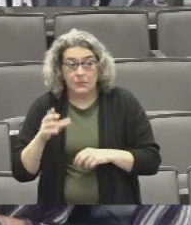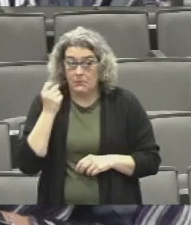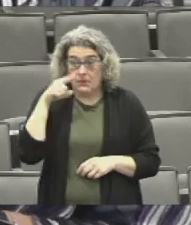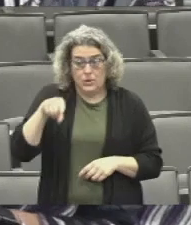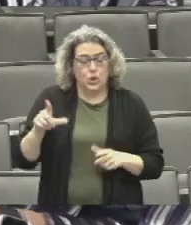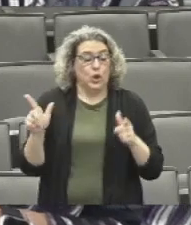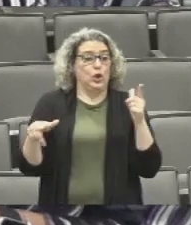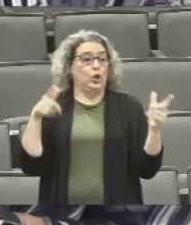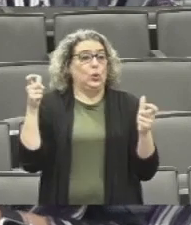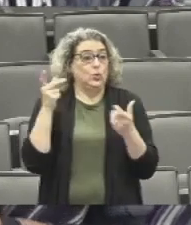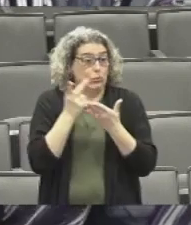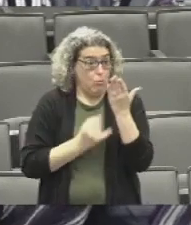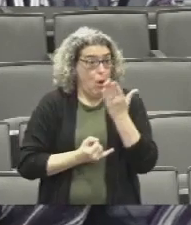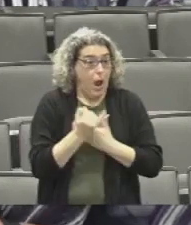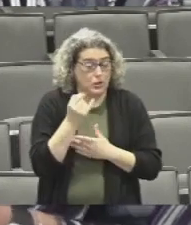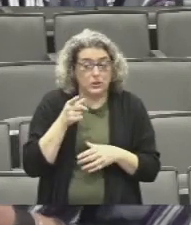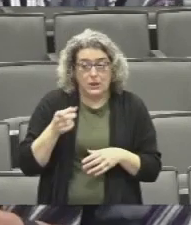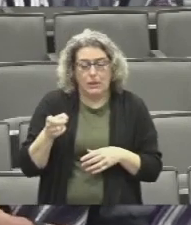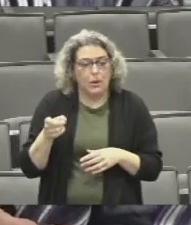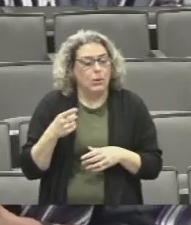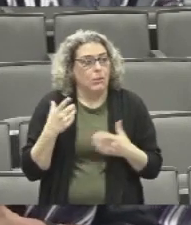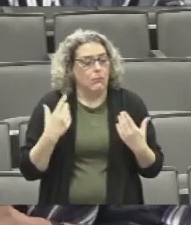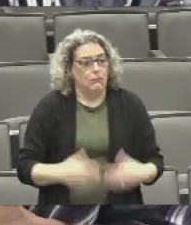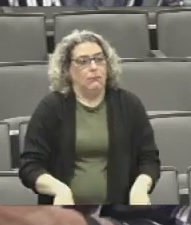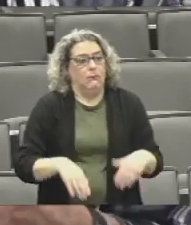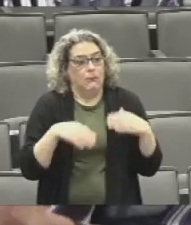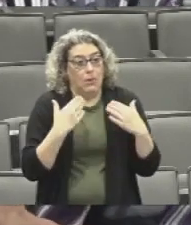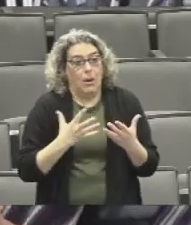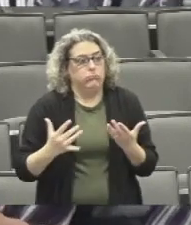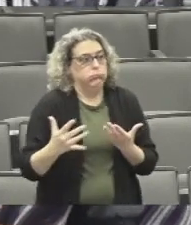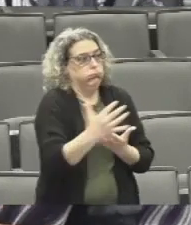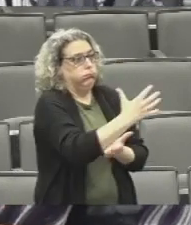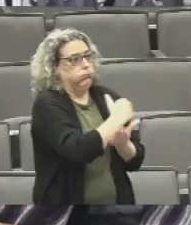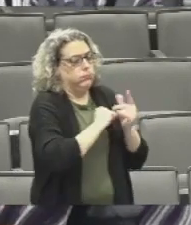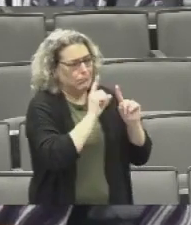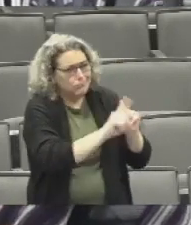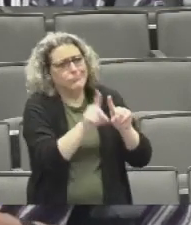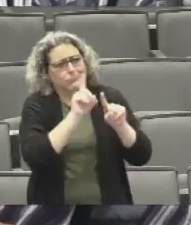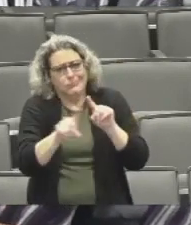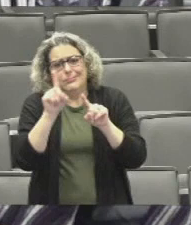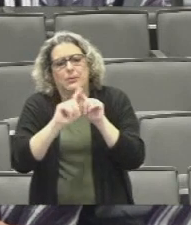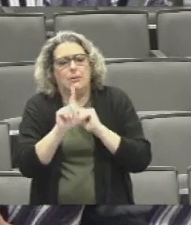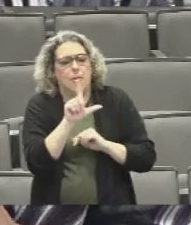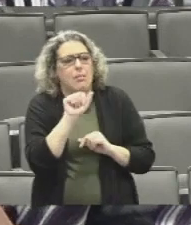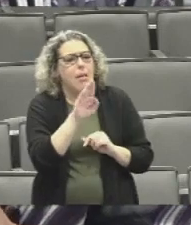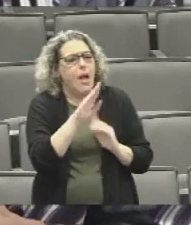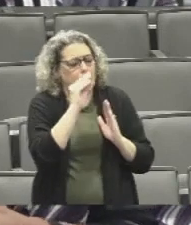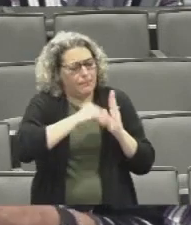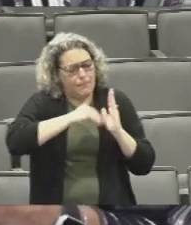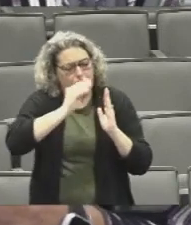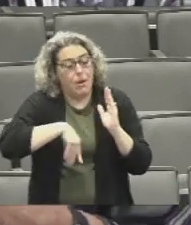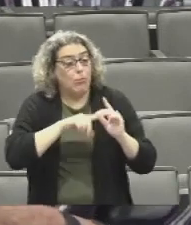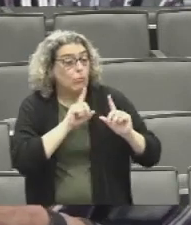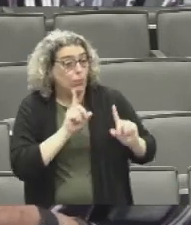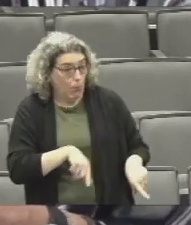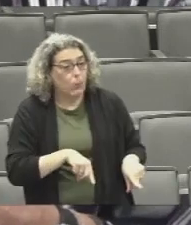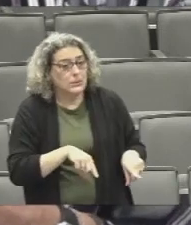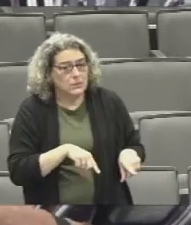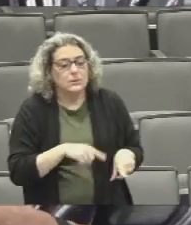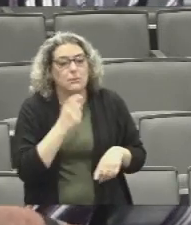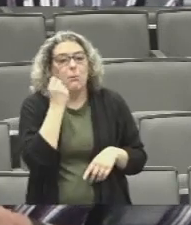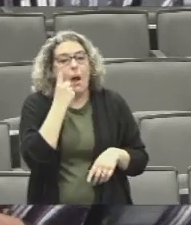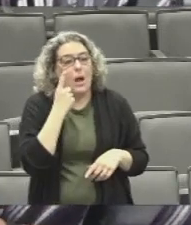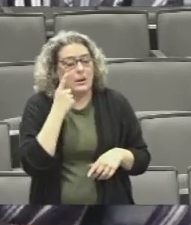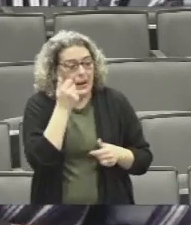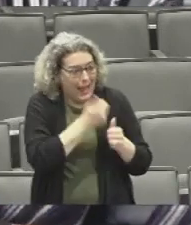project. We are getting so many laboratory reports from different laboratories, and everyone just has